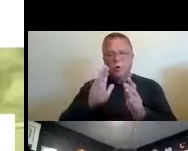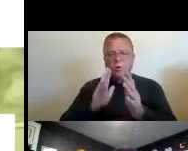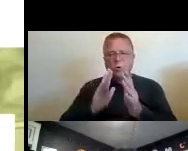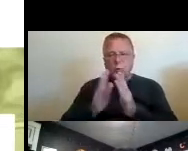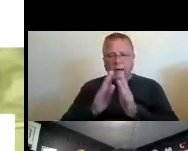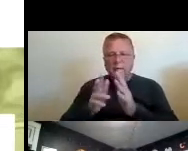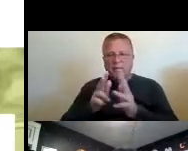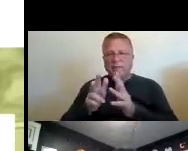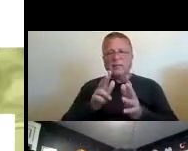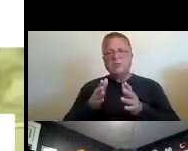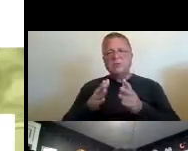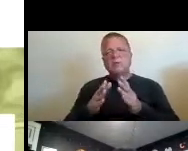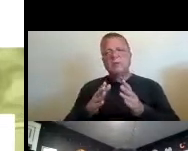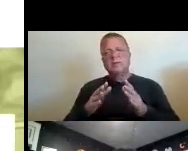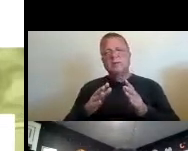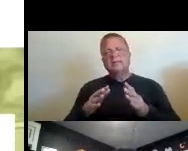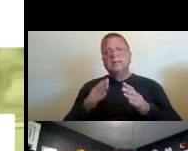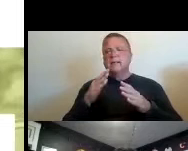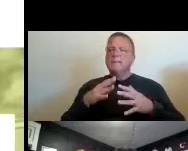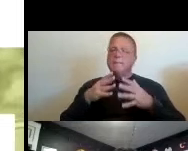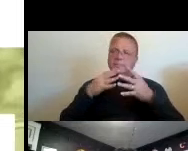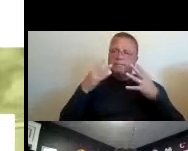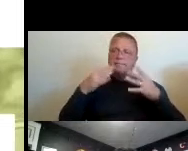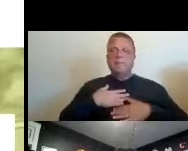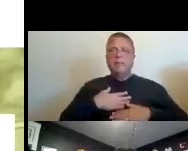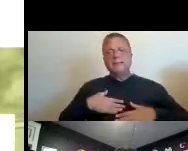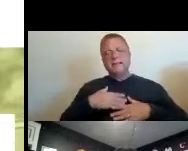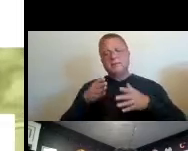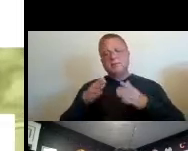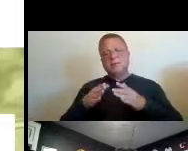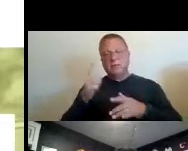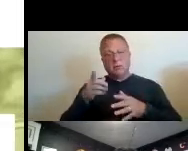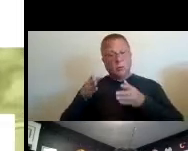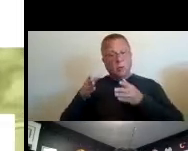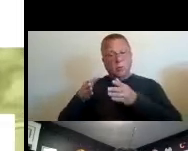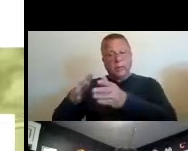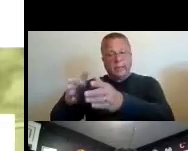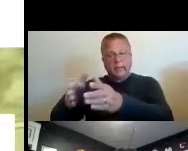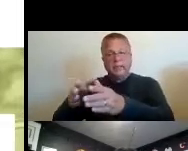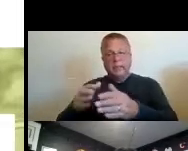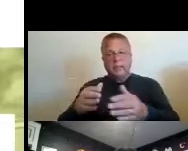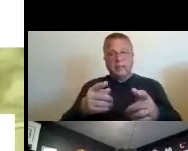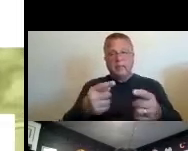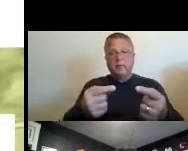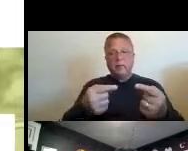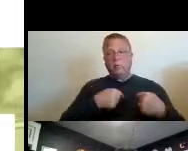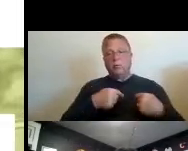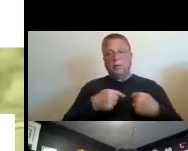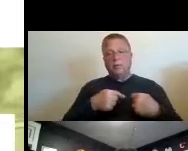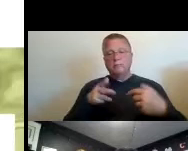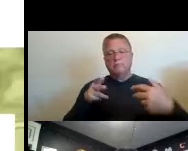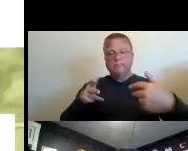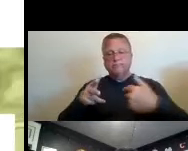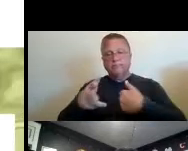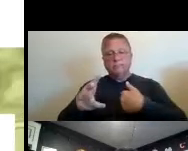now, very pleasant streets. They are one way, so that's a one-way pair. But those are